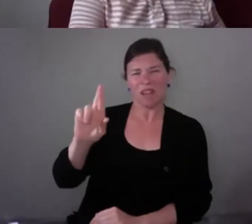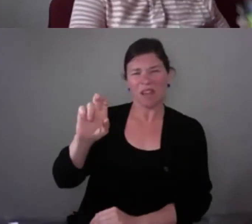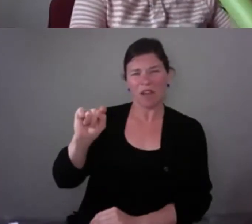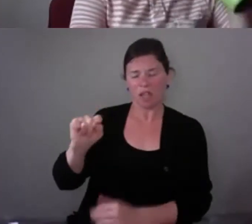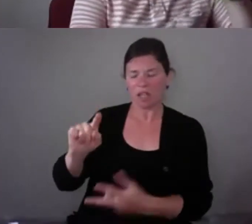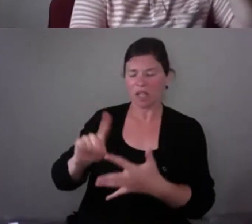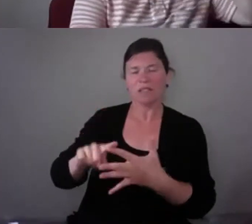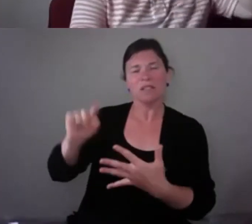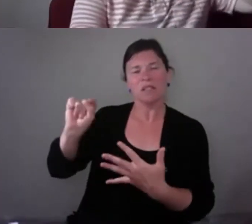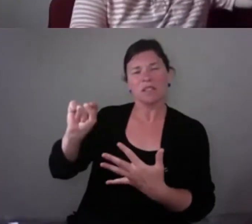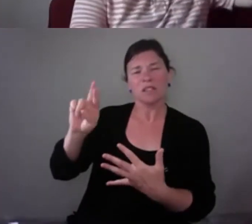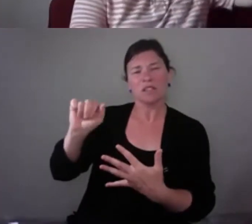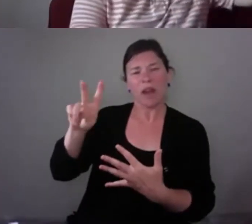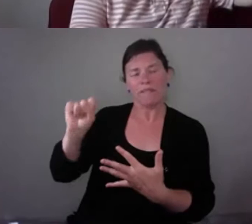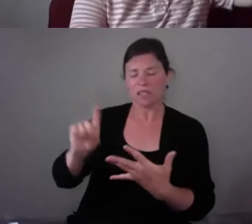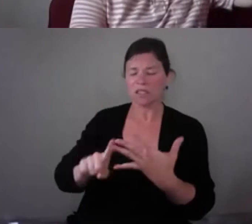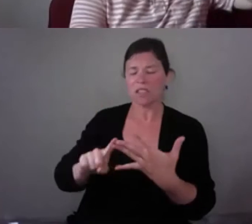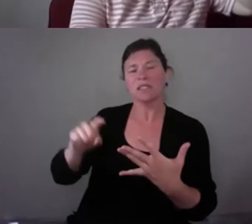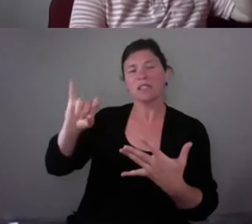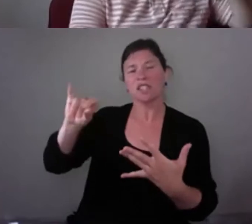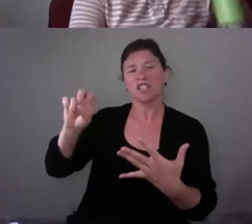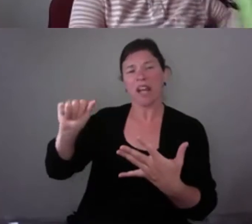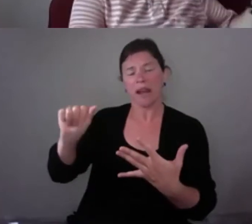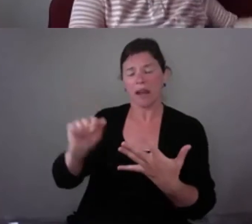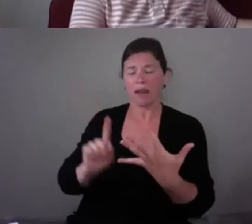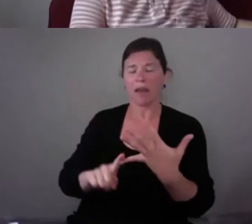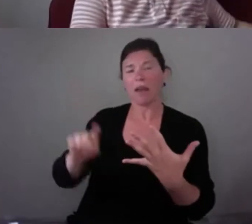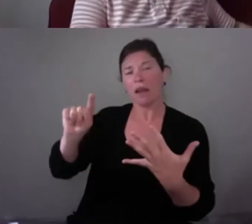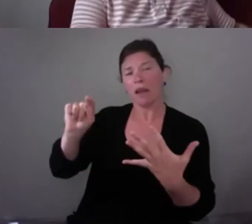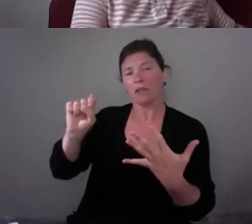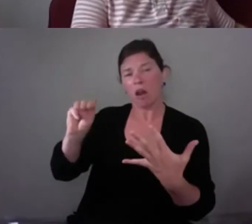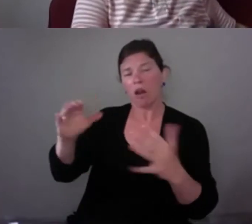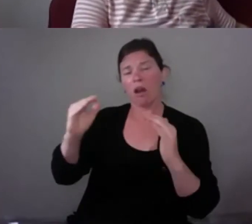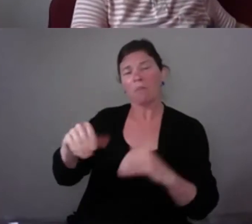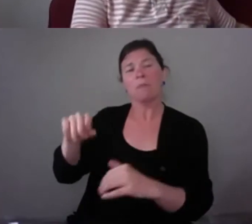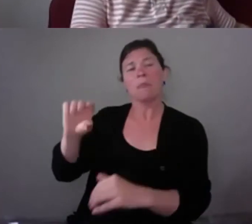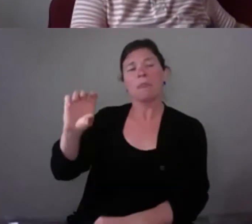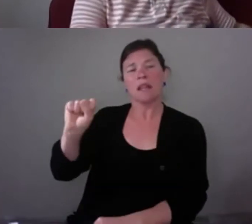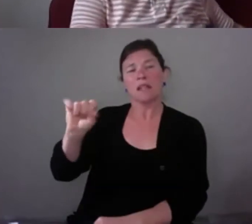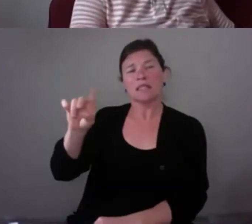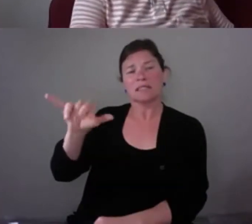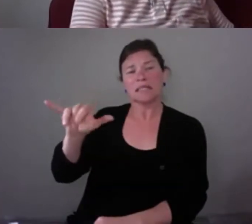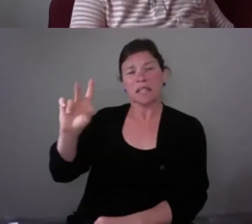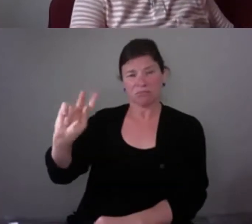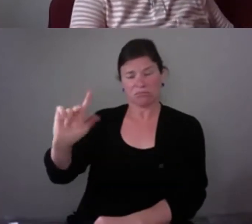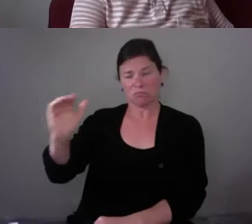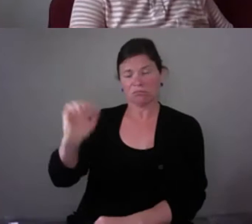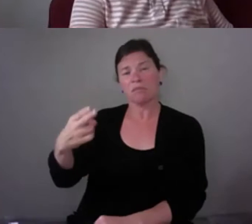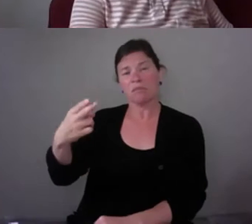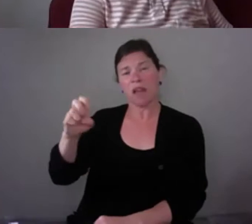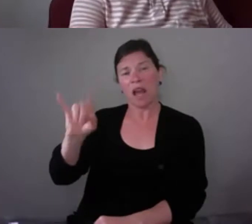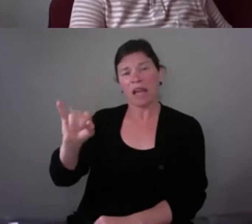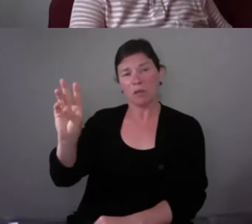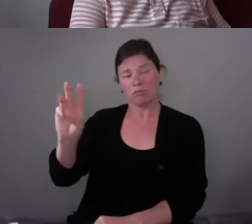Travis, Noah, Jenna and Tom Crafton, Sydney Krebsba, Heidi Lee Williams, Anna